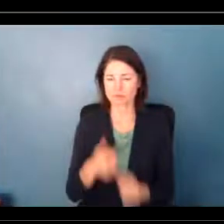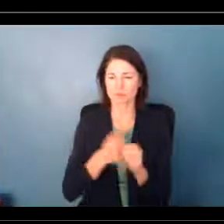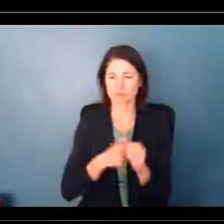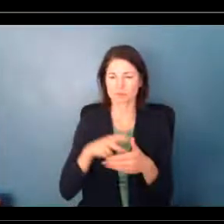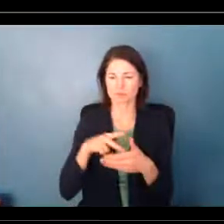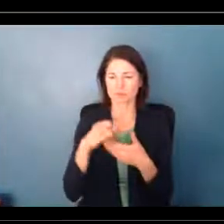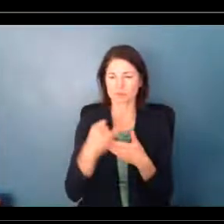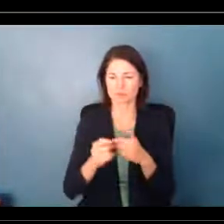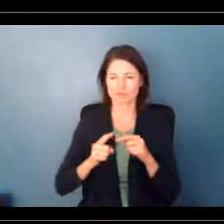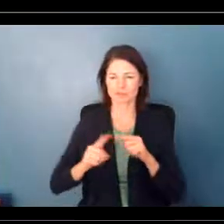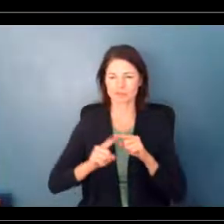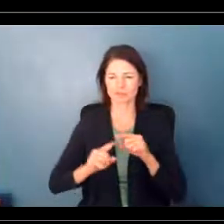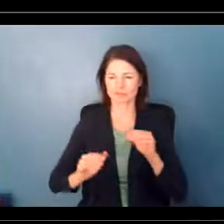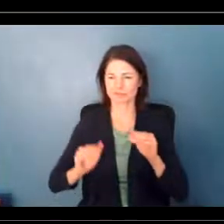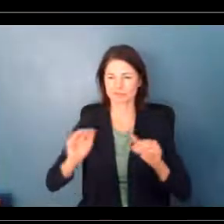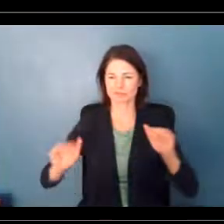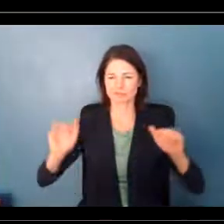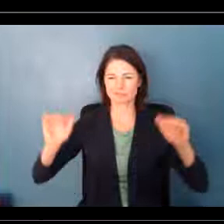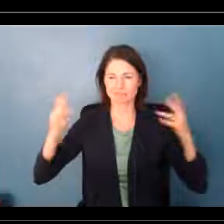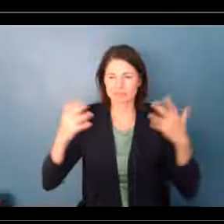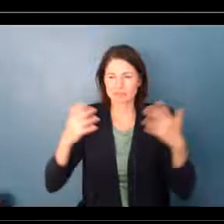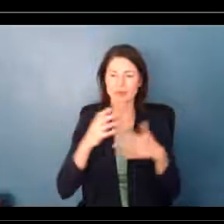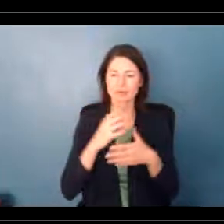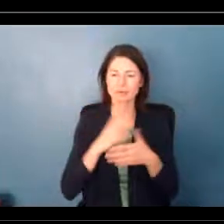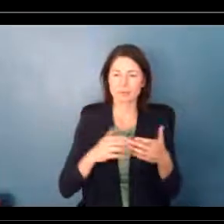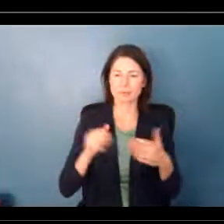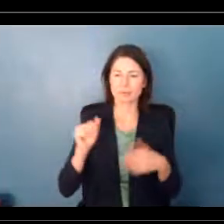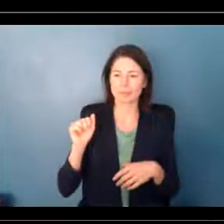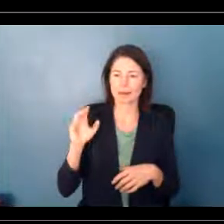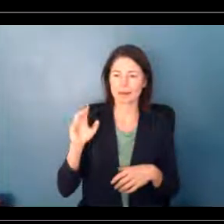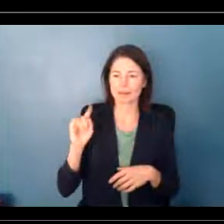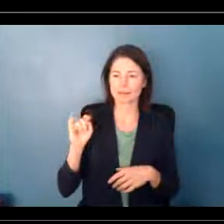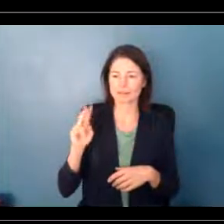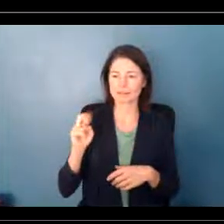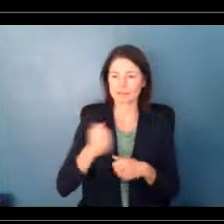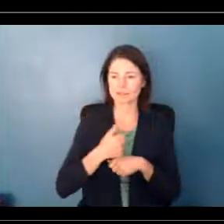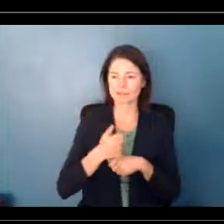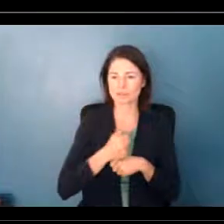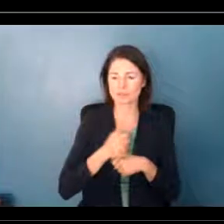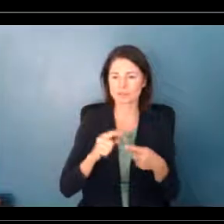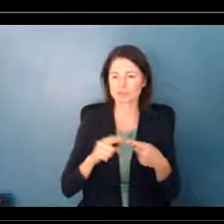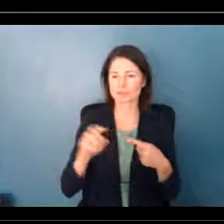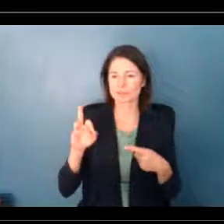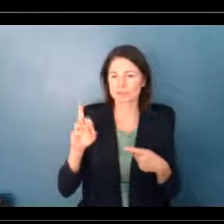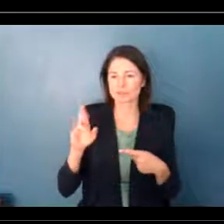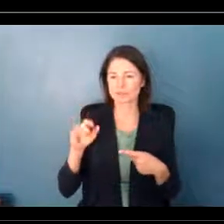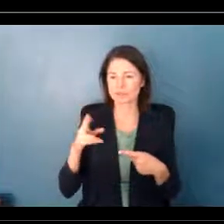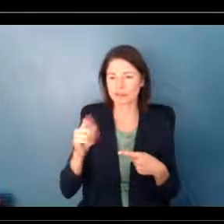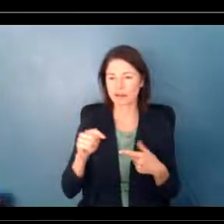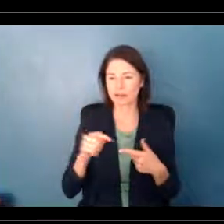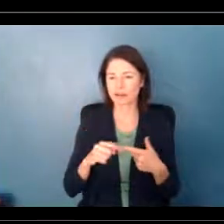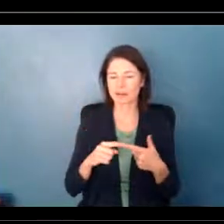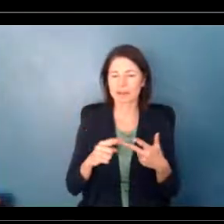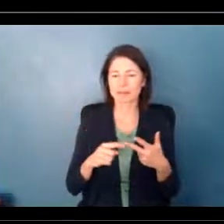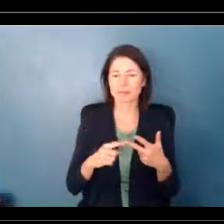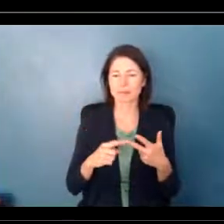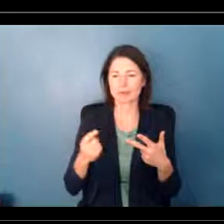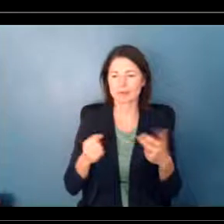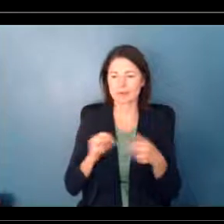of projects, whether they're active transportation, freight, they may be vehicular in